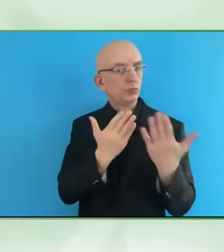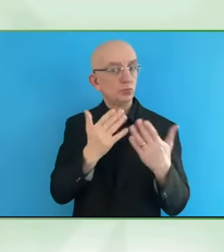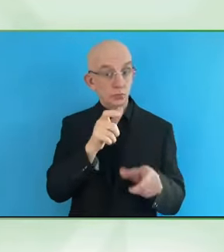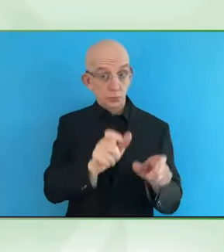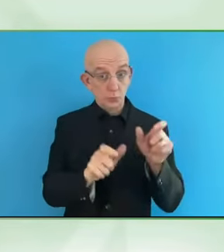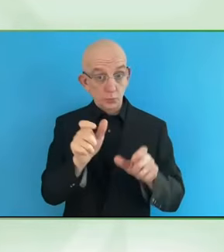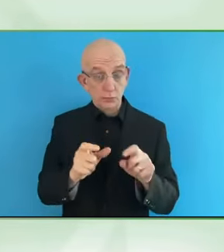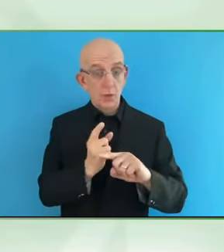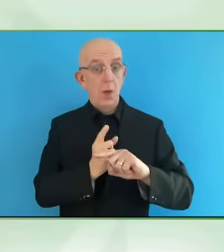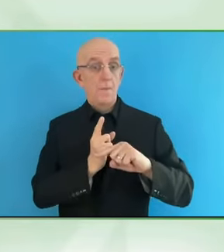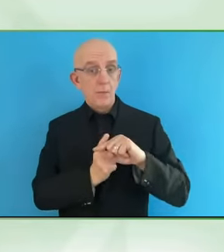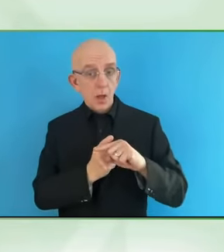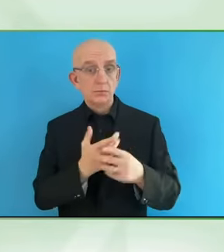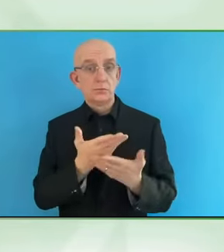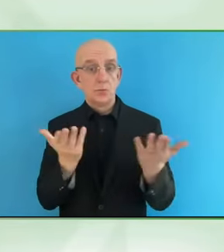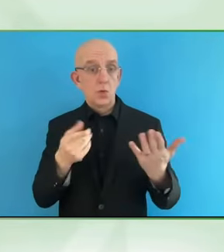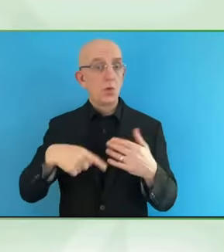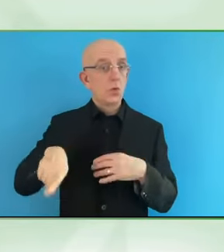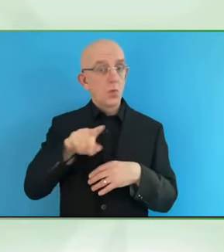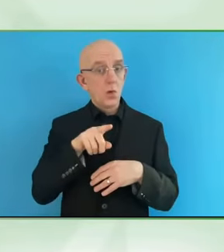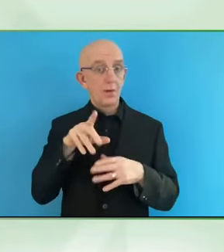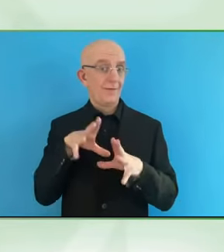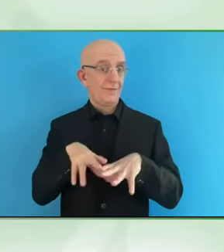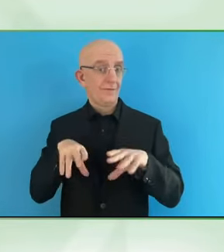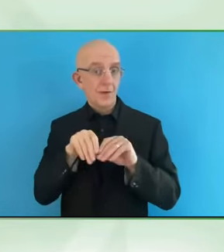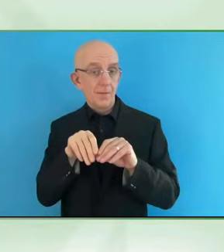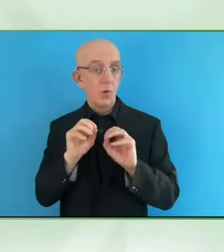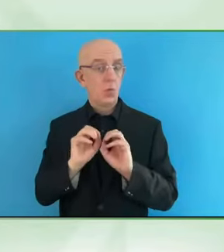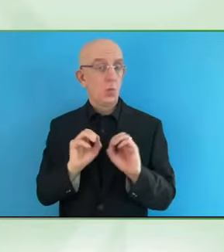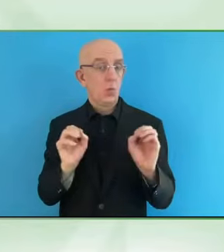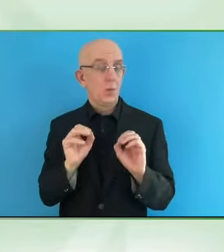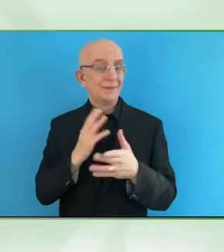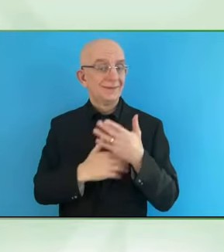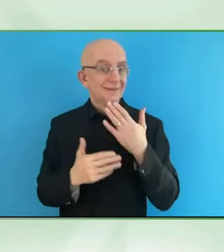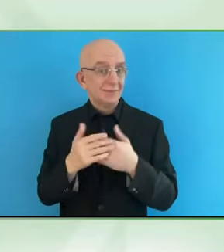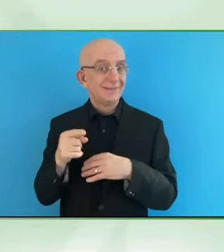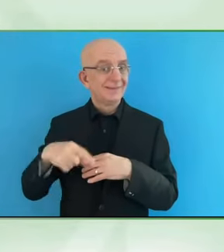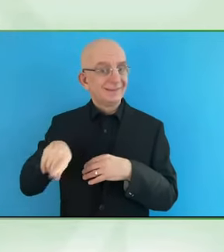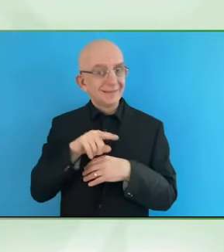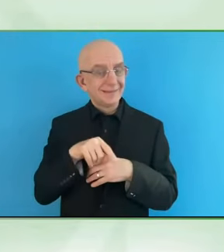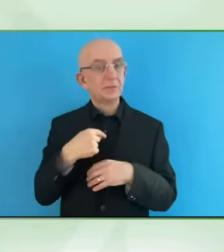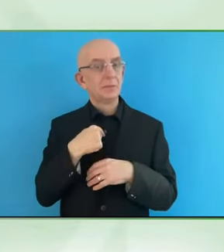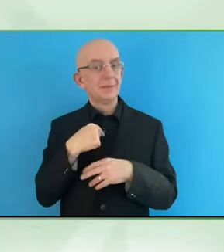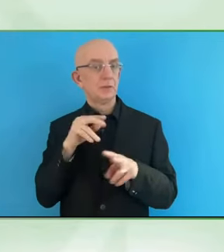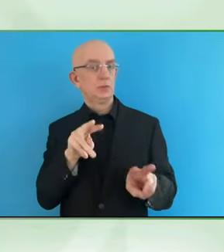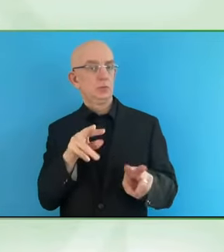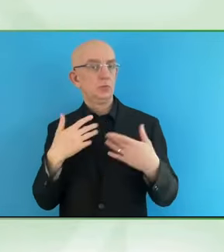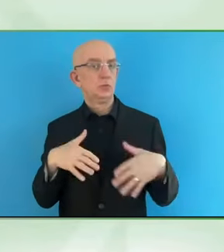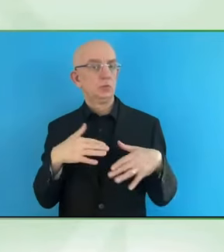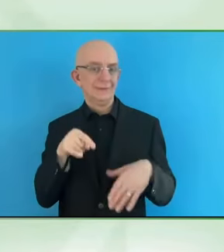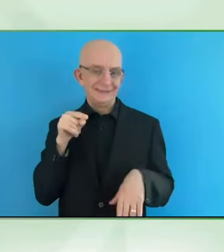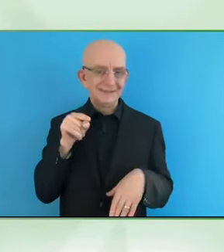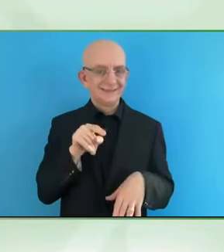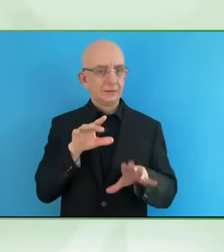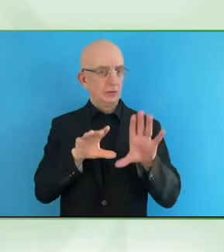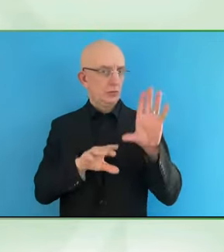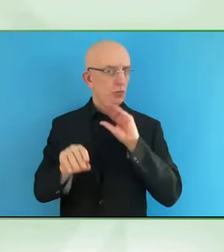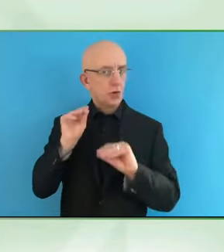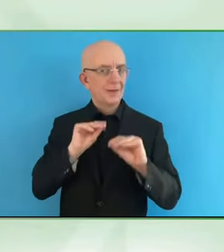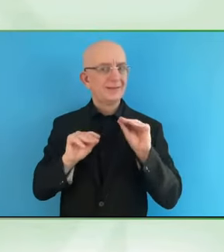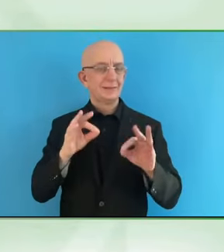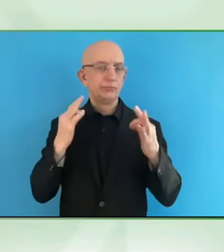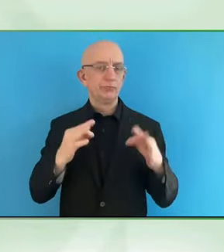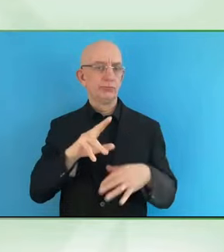learn together with individuals who are different from you, whether it's because of a disability, a socioeconomic position, a religion or